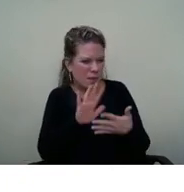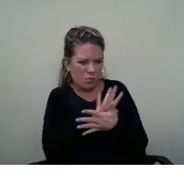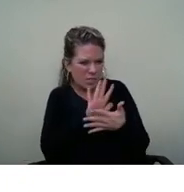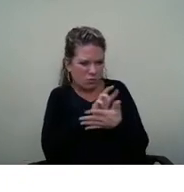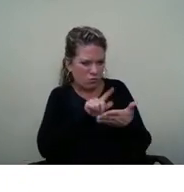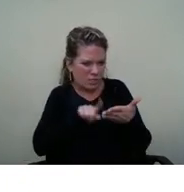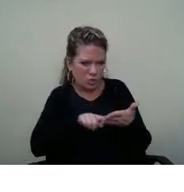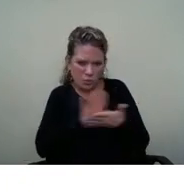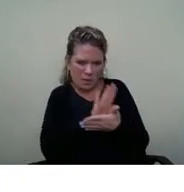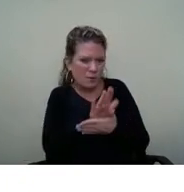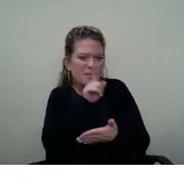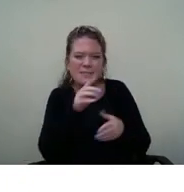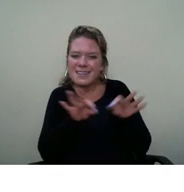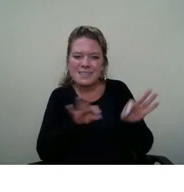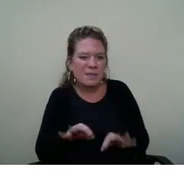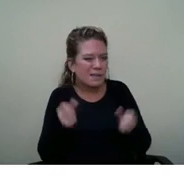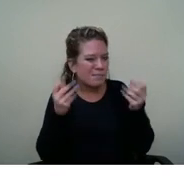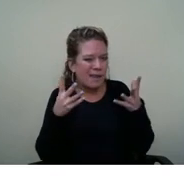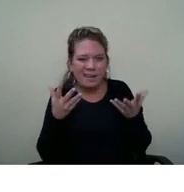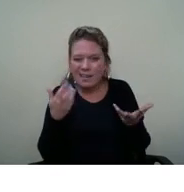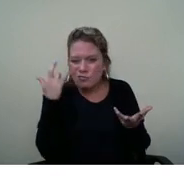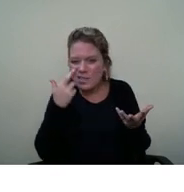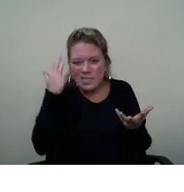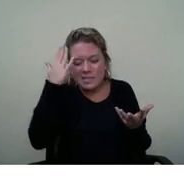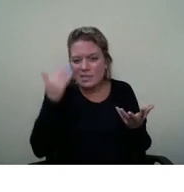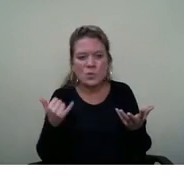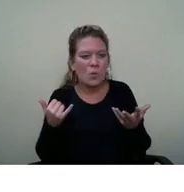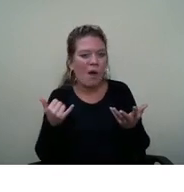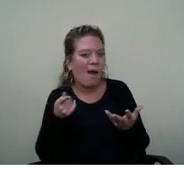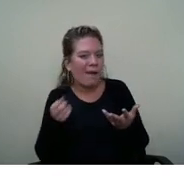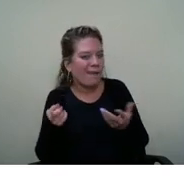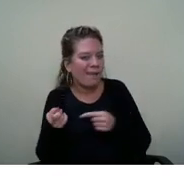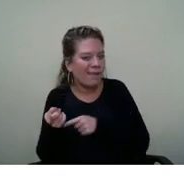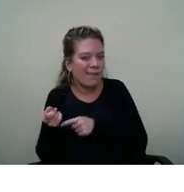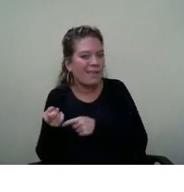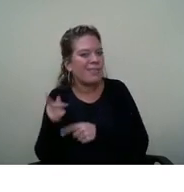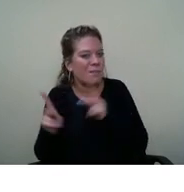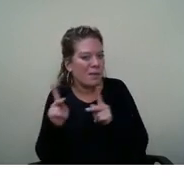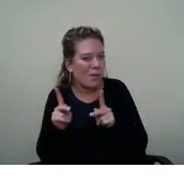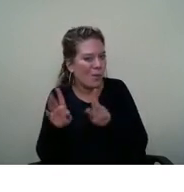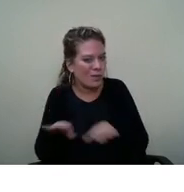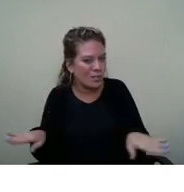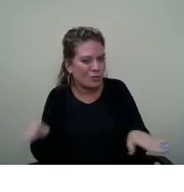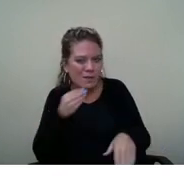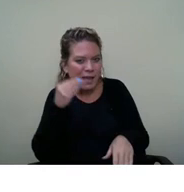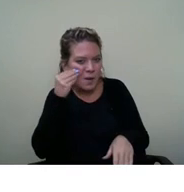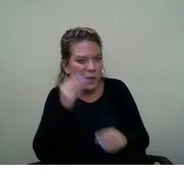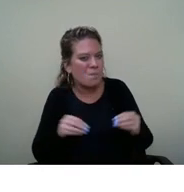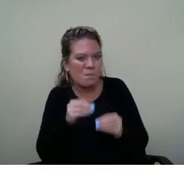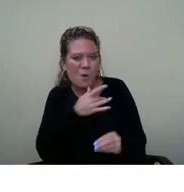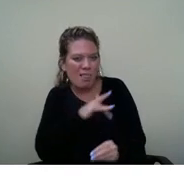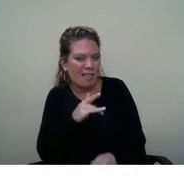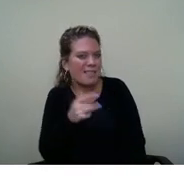explanations about what was the thing with like children at home, but they were just more likely to be hesitant, which is very